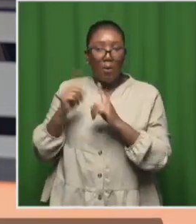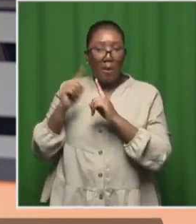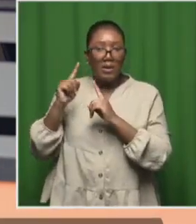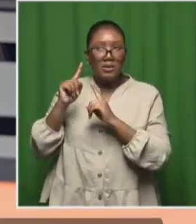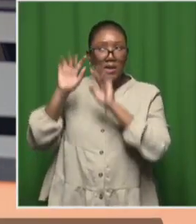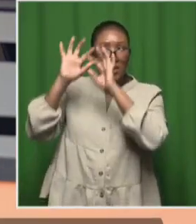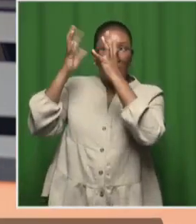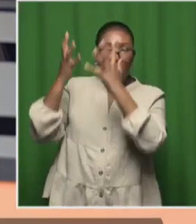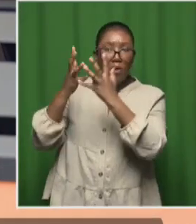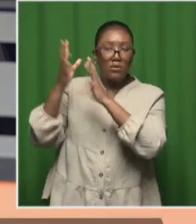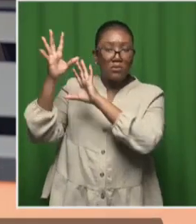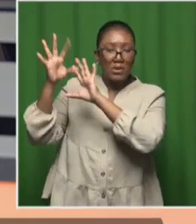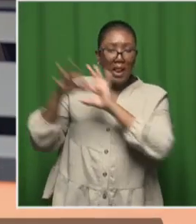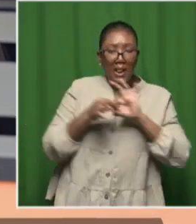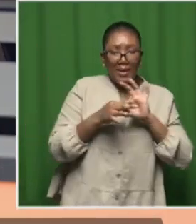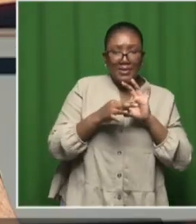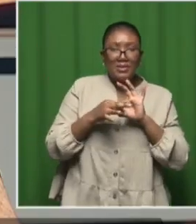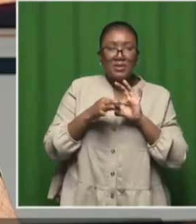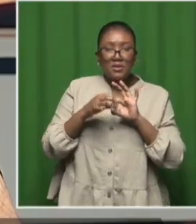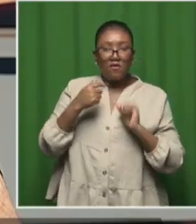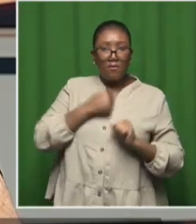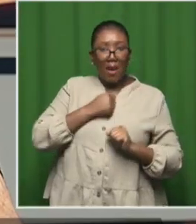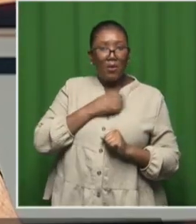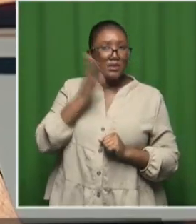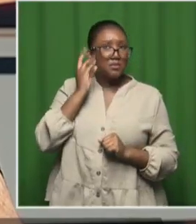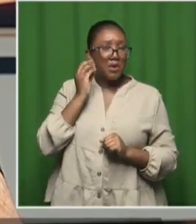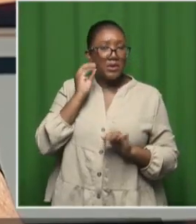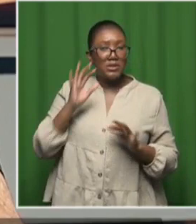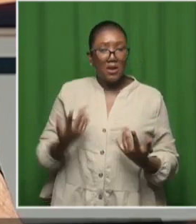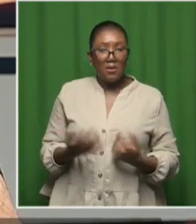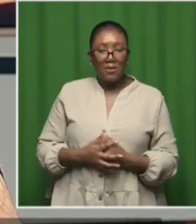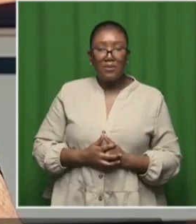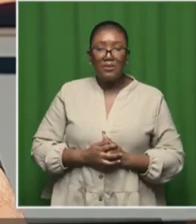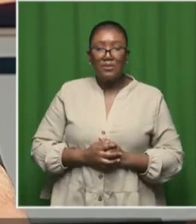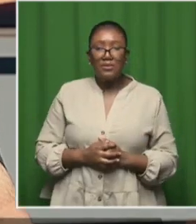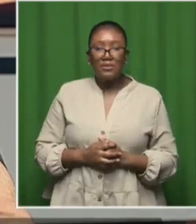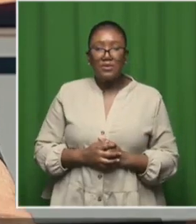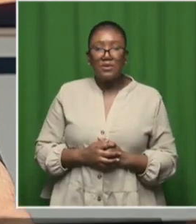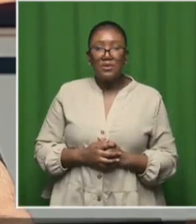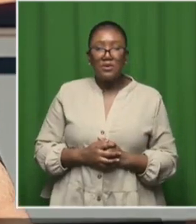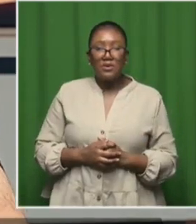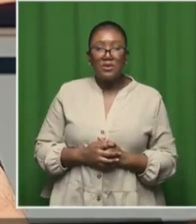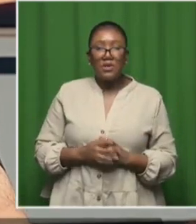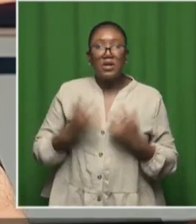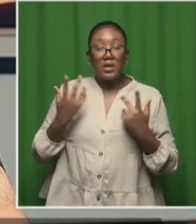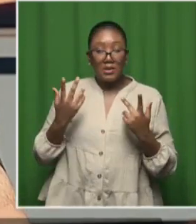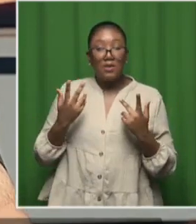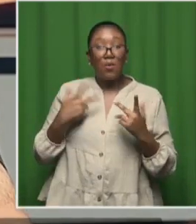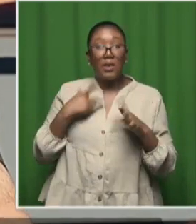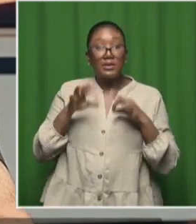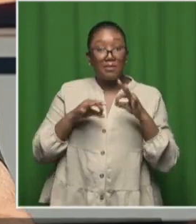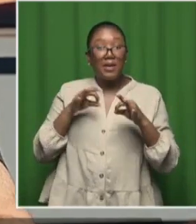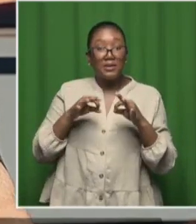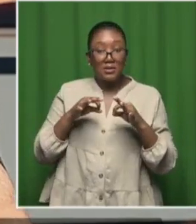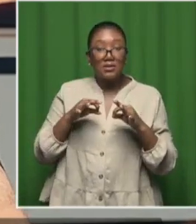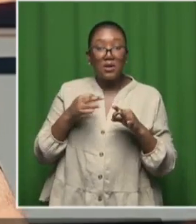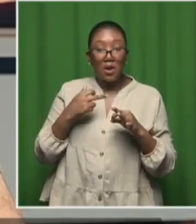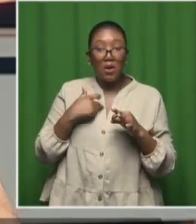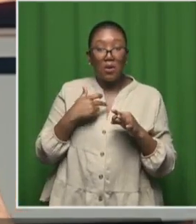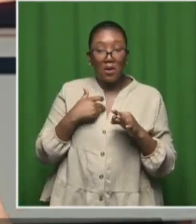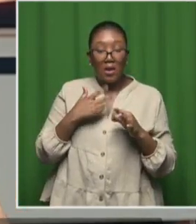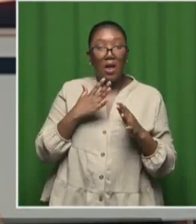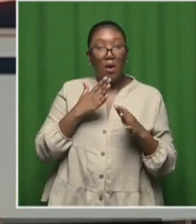that, change those perceptions for us. To start off, I have to emphasize that I'm working with